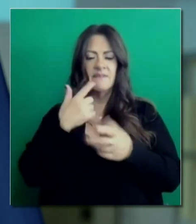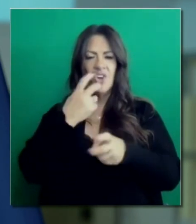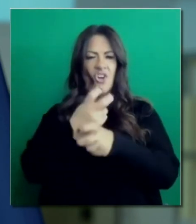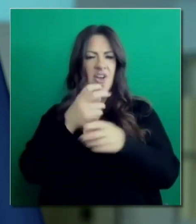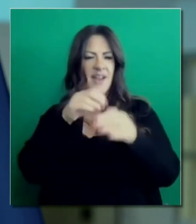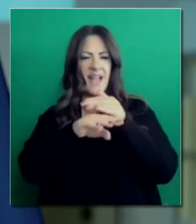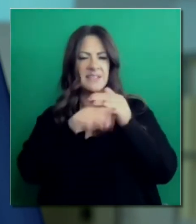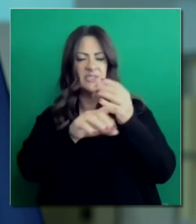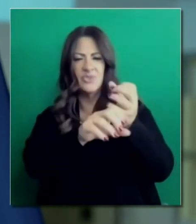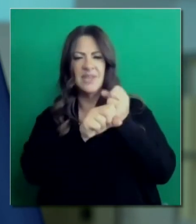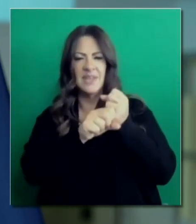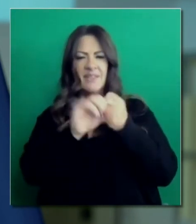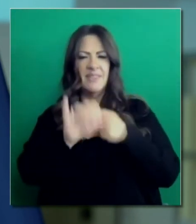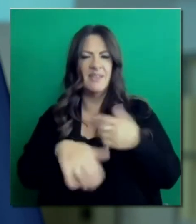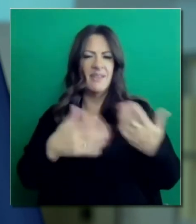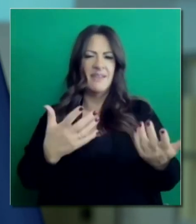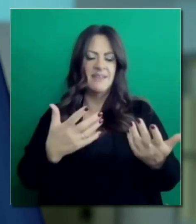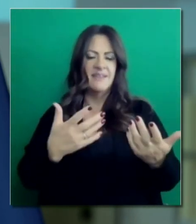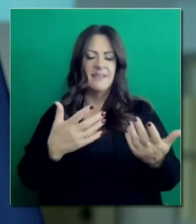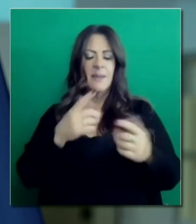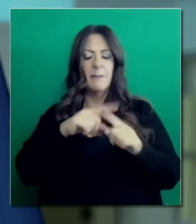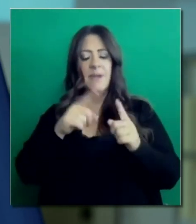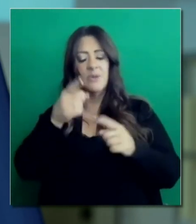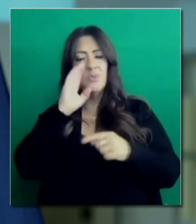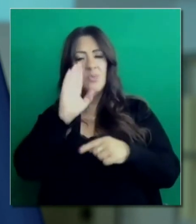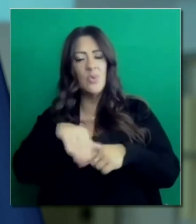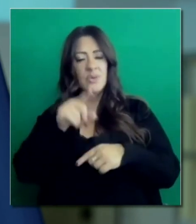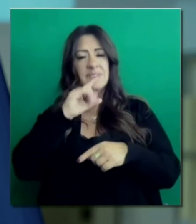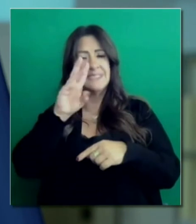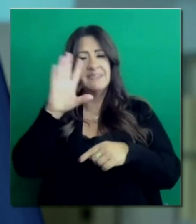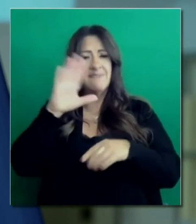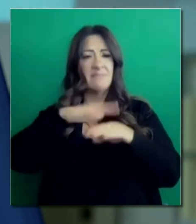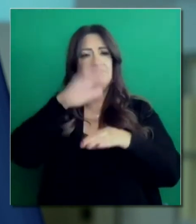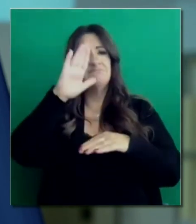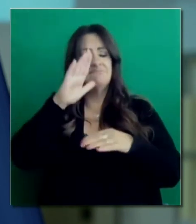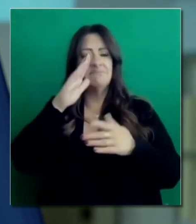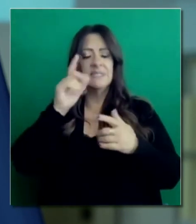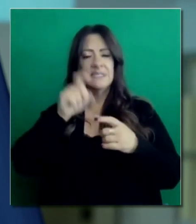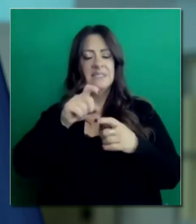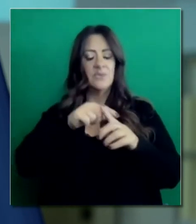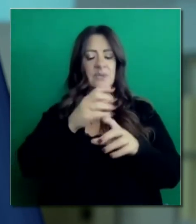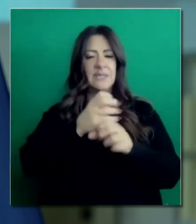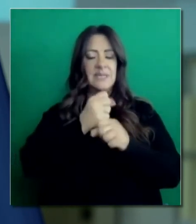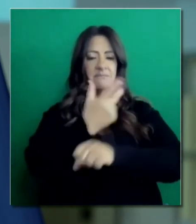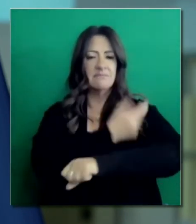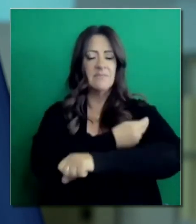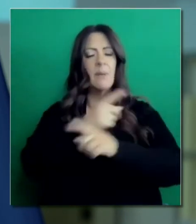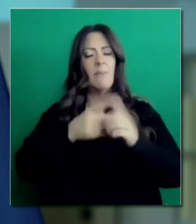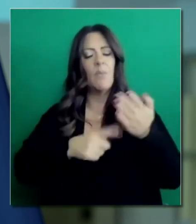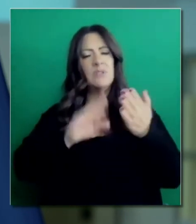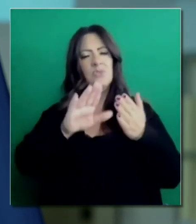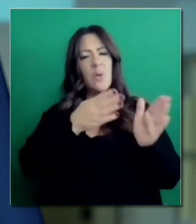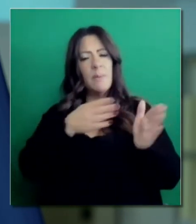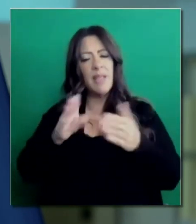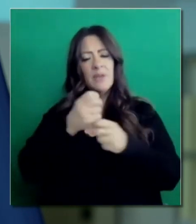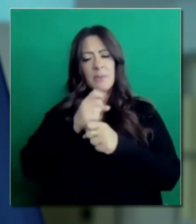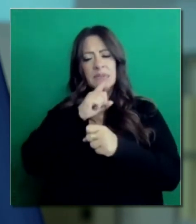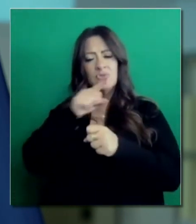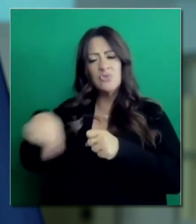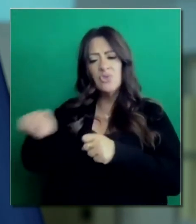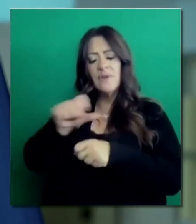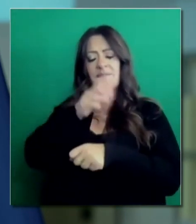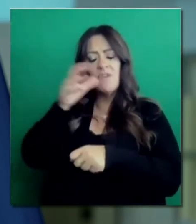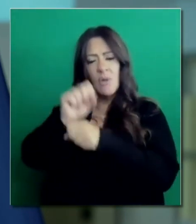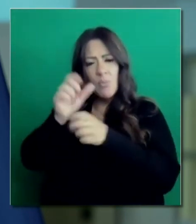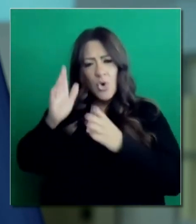average 65-plus-year-old. So I'm wondering, what is your plan going forward to make sure that essential workers, farm workers who have been